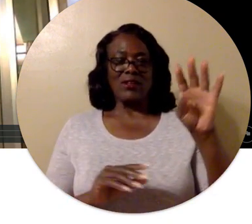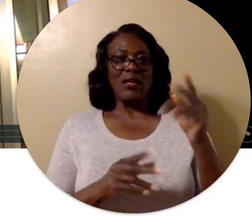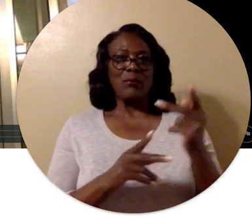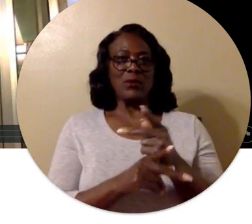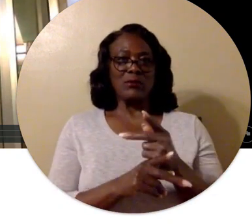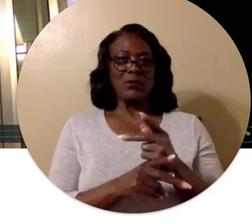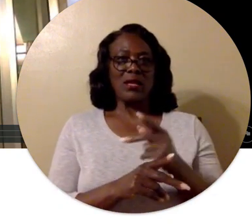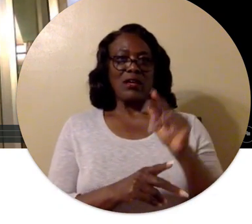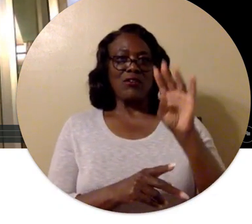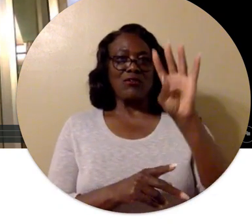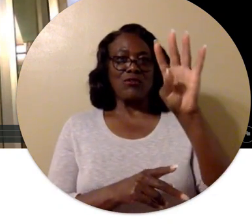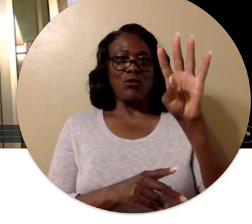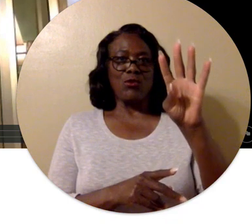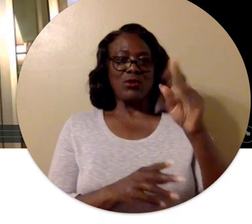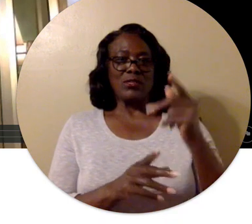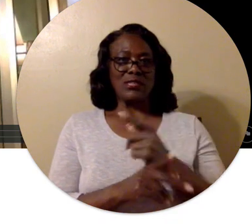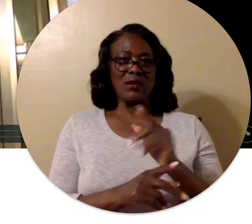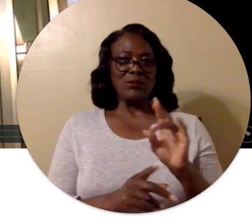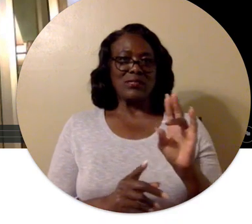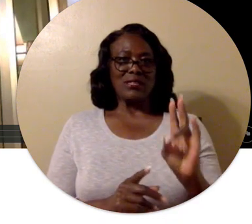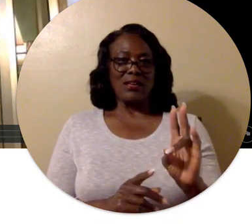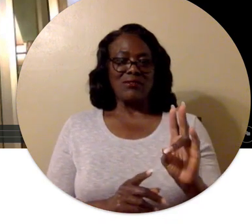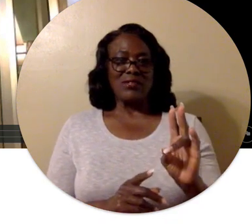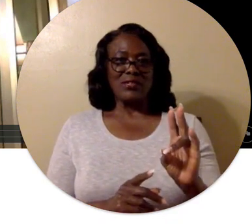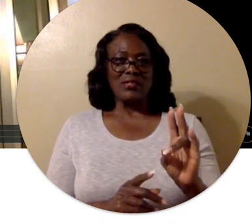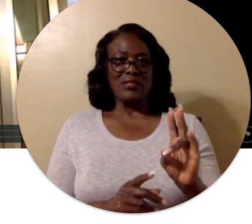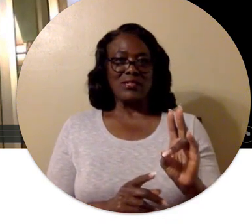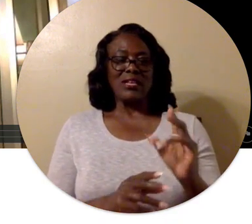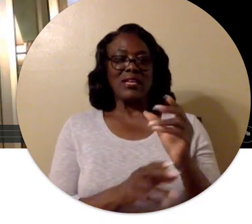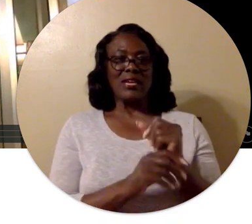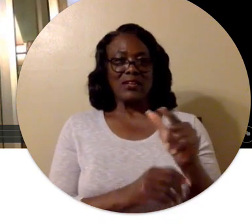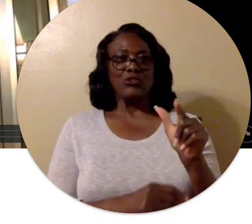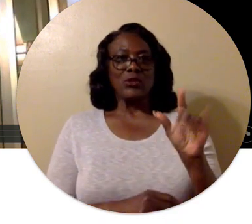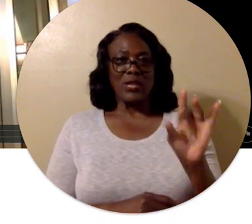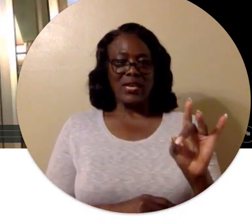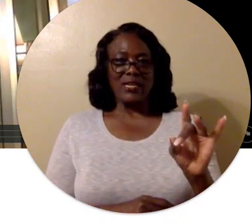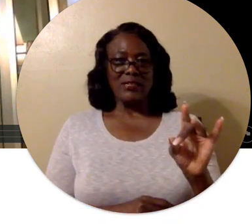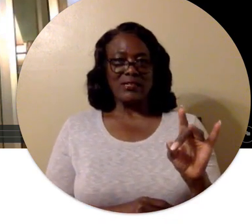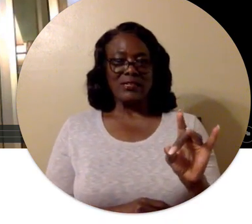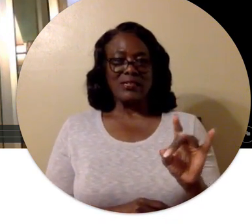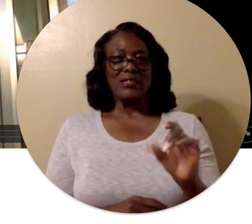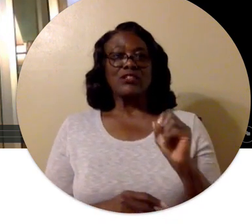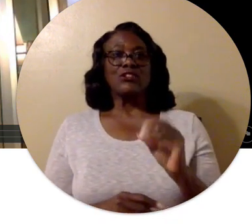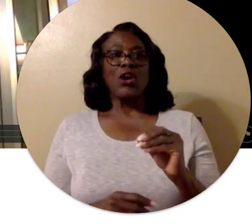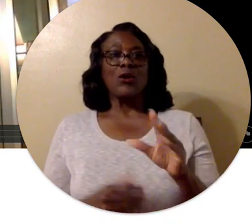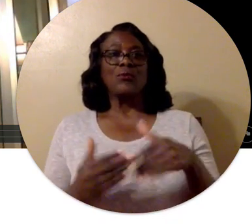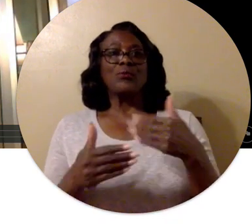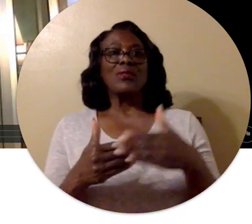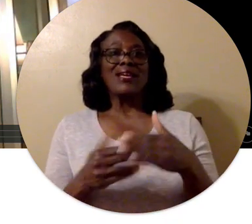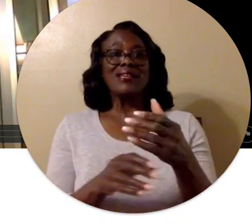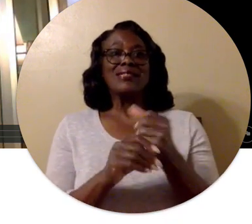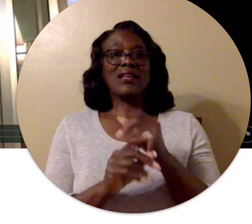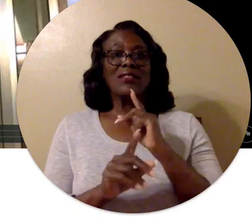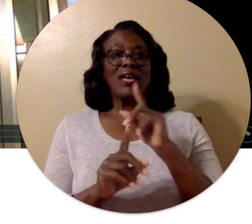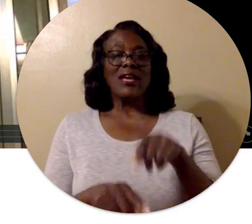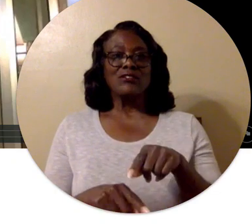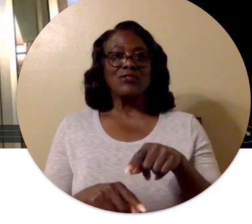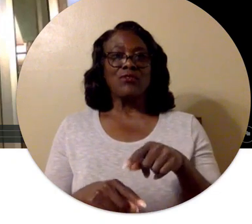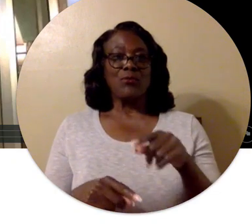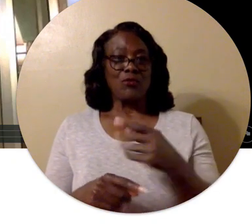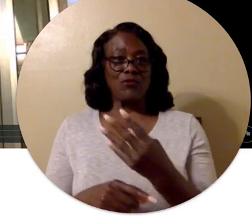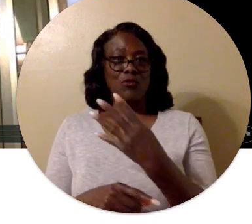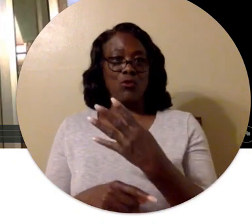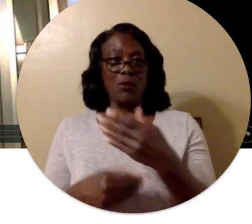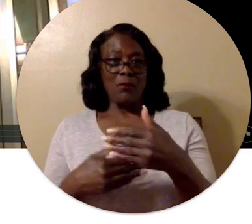4 times 7, and that's where I get 28. So then what I do is I take my answers from all 4